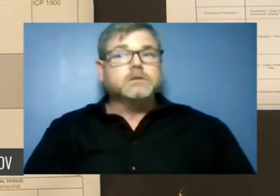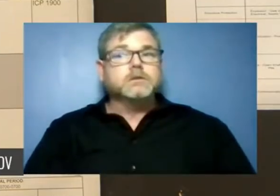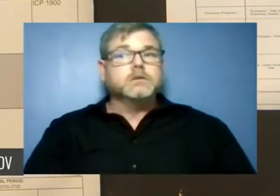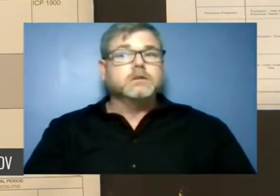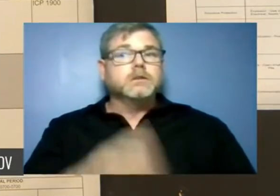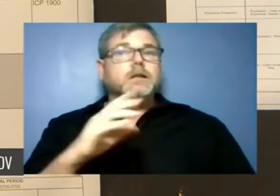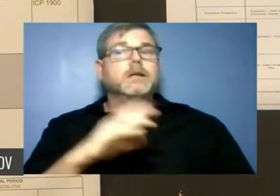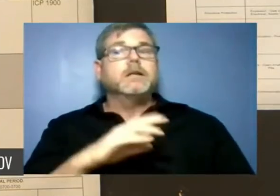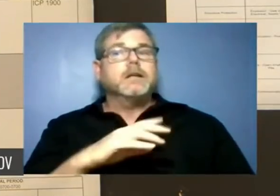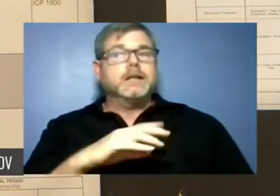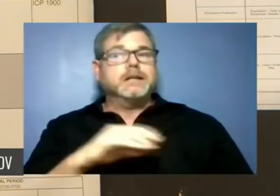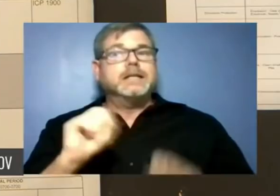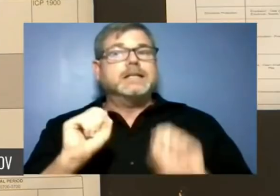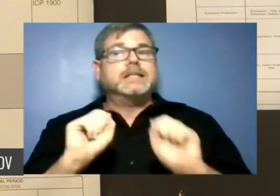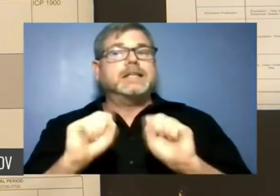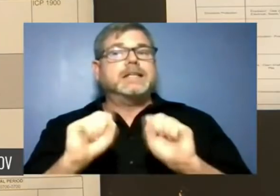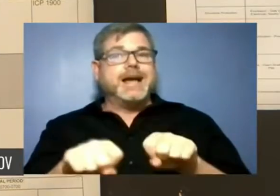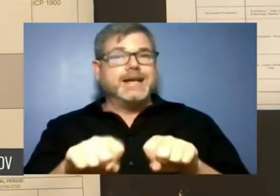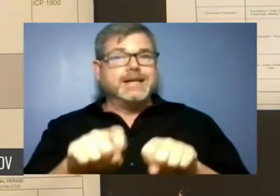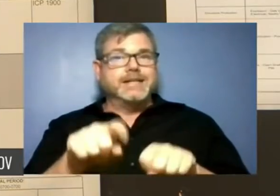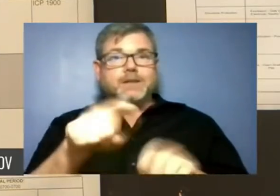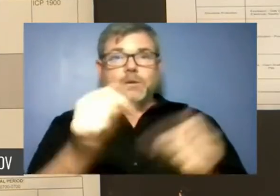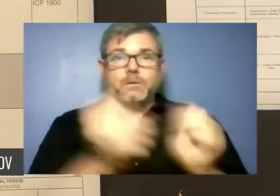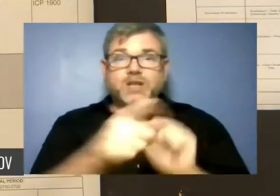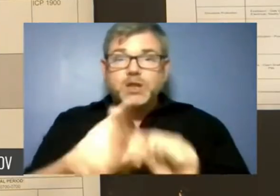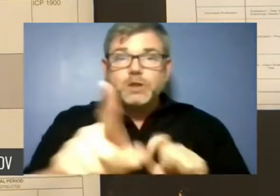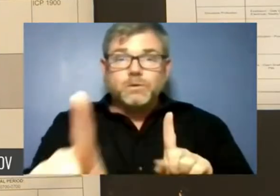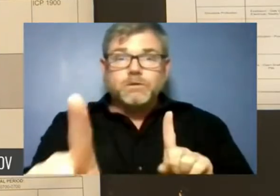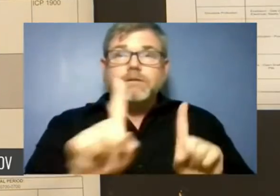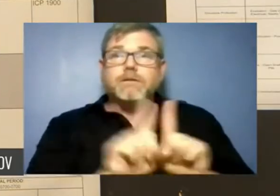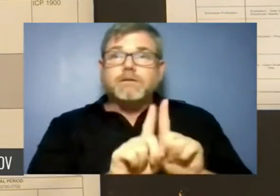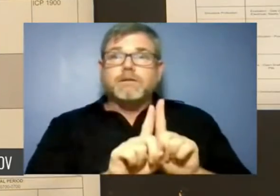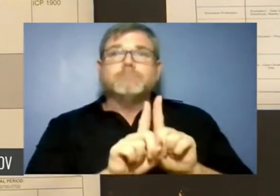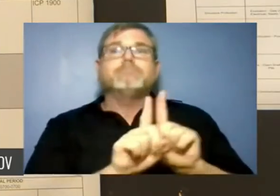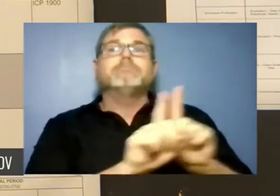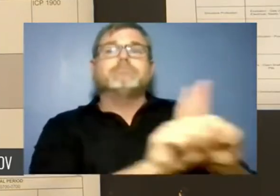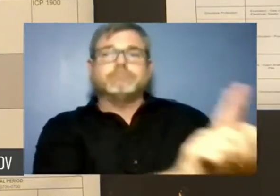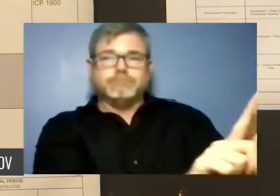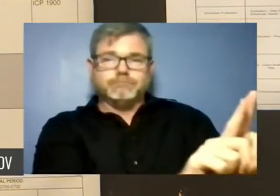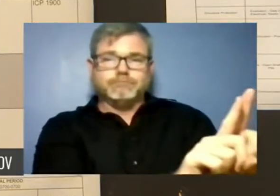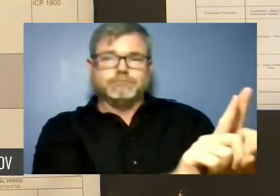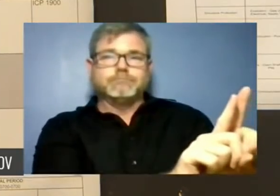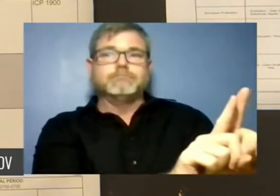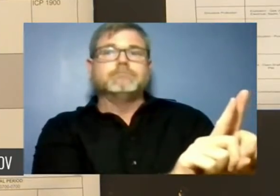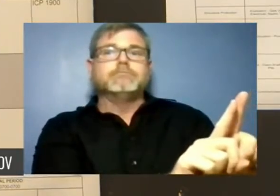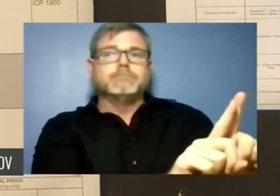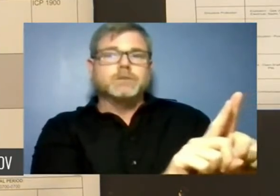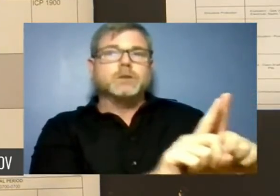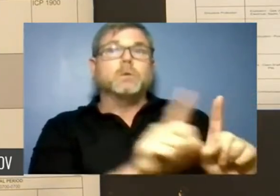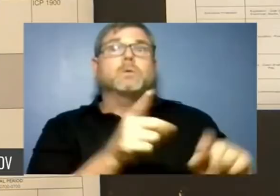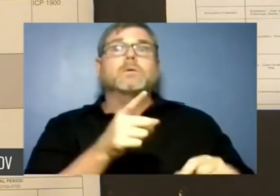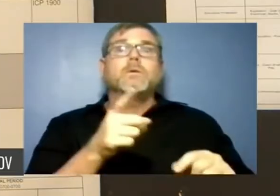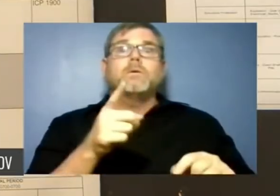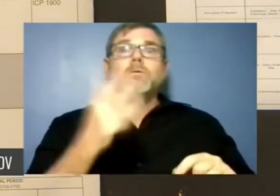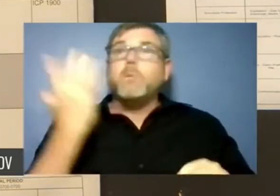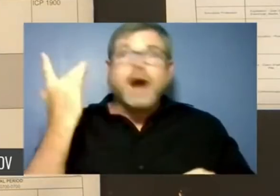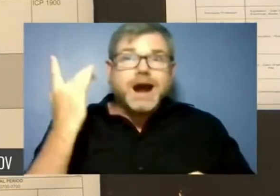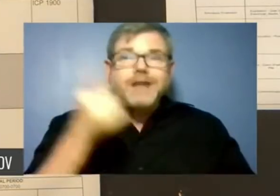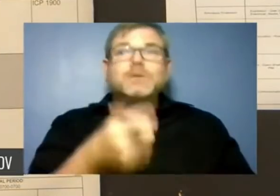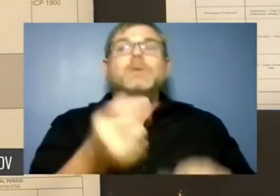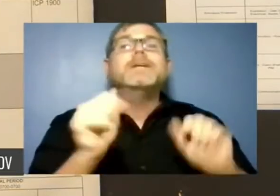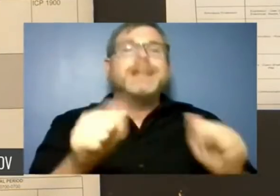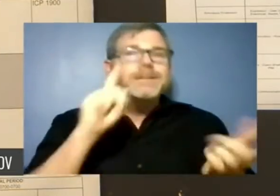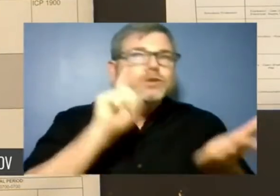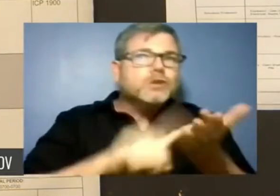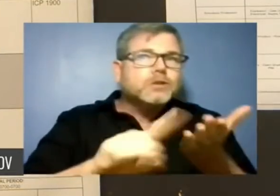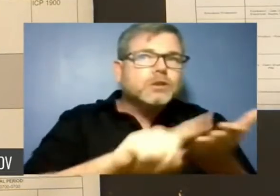photos. I want to let folks know this is not a visit where we're going to let folks start sifting